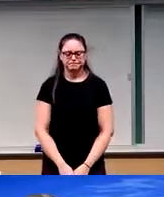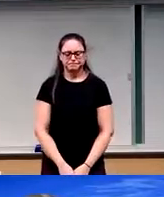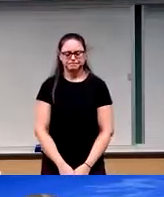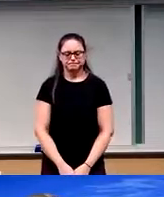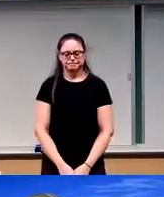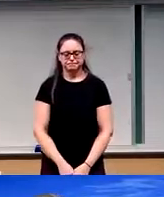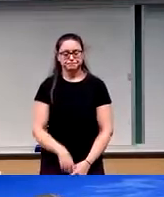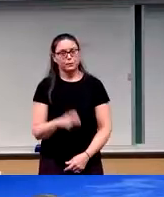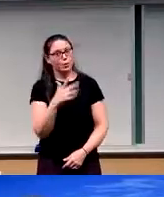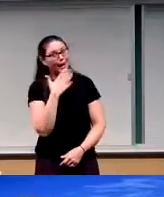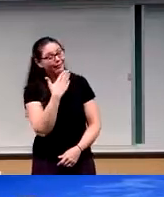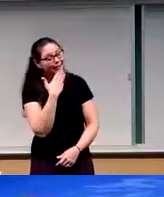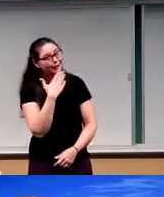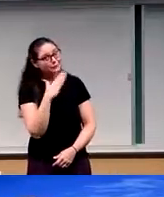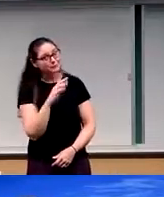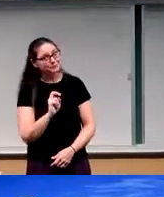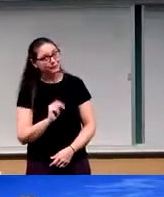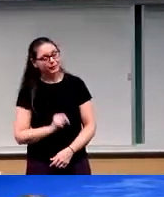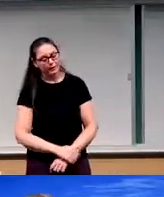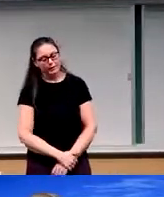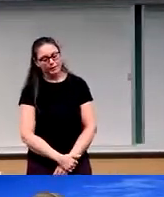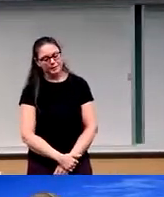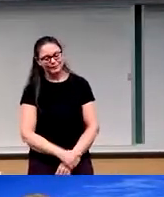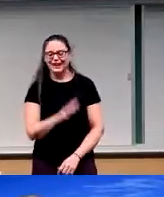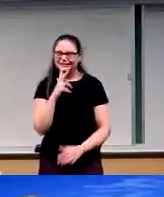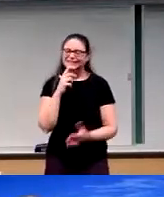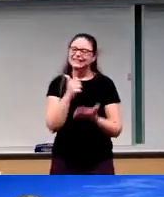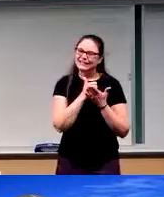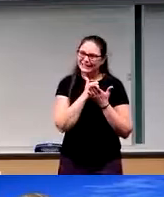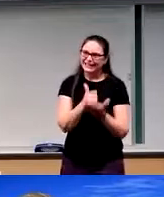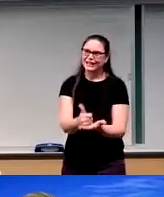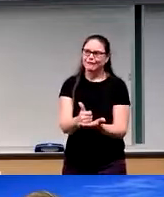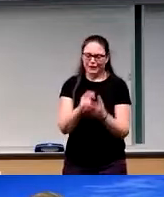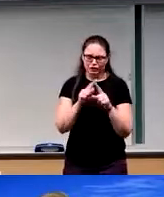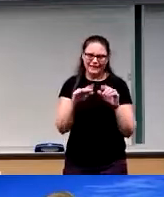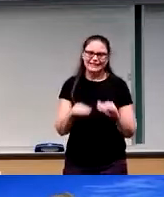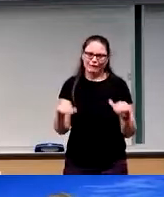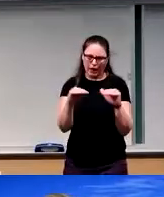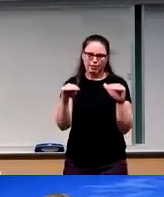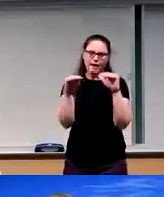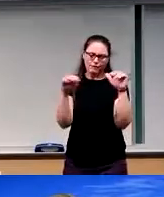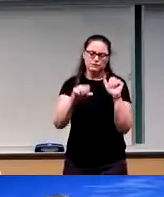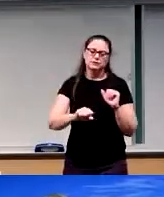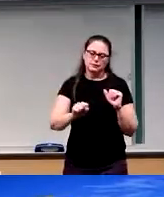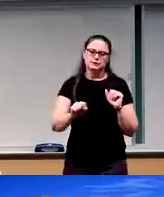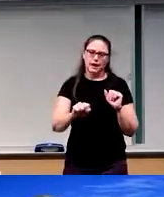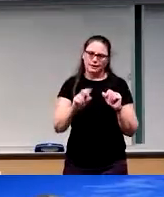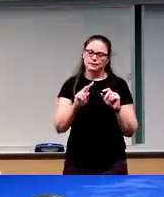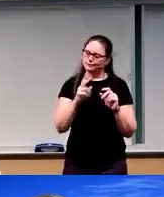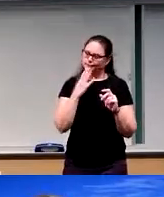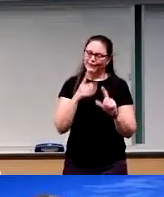Okay, thanks. Yeah, and yes, intervention at different levels. It's a very good